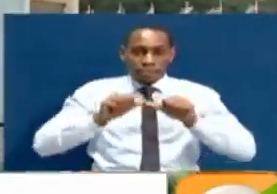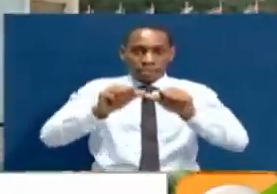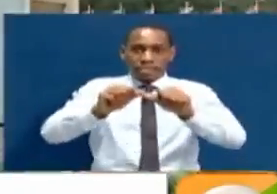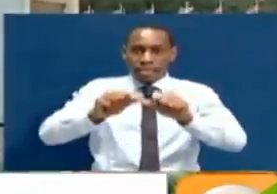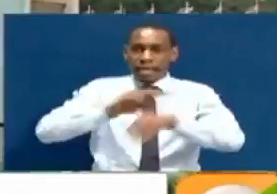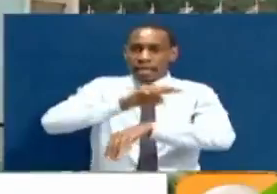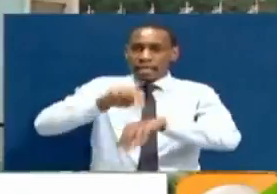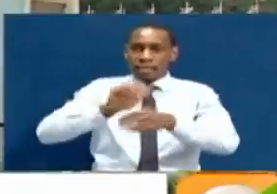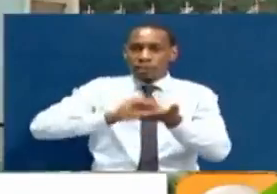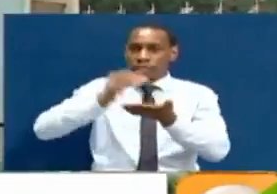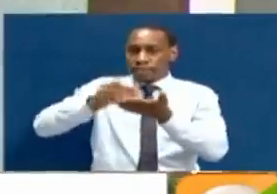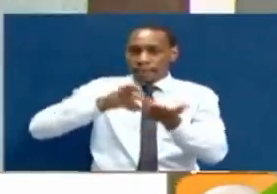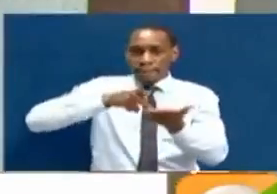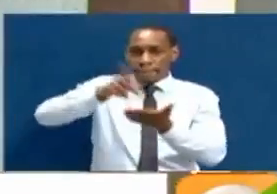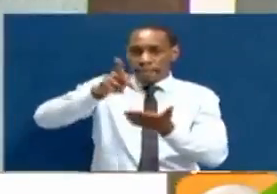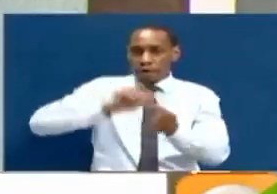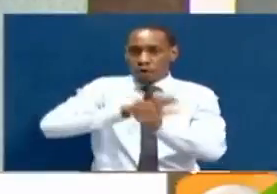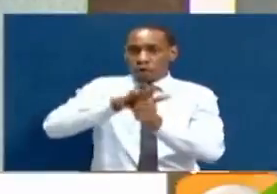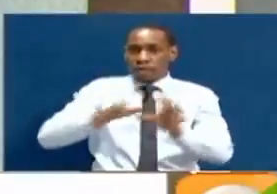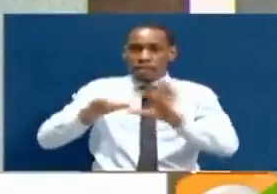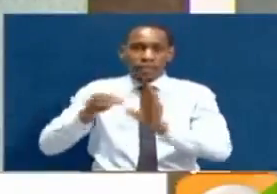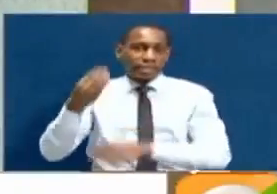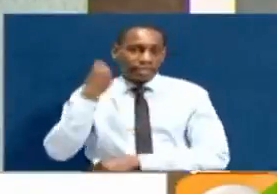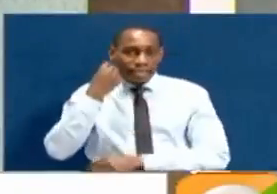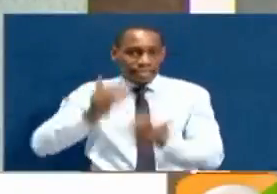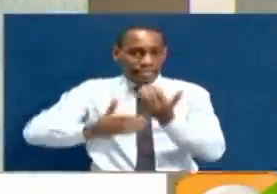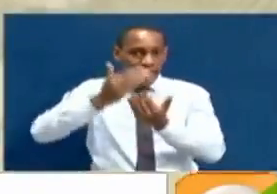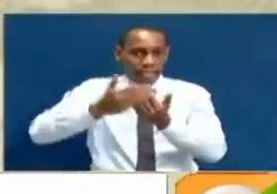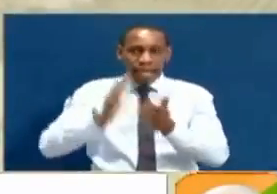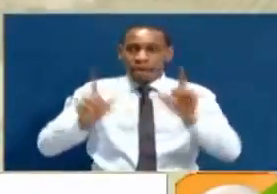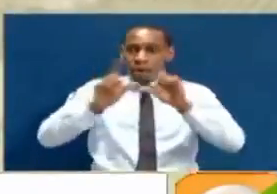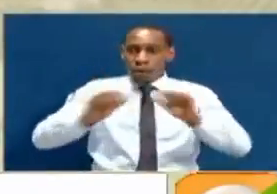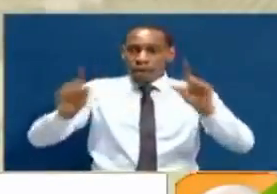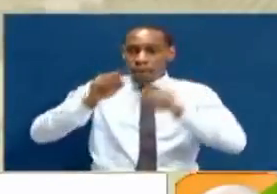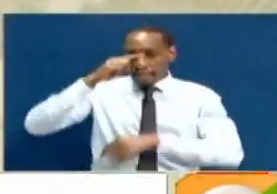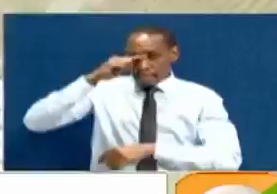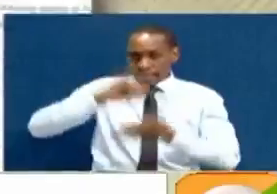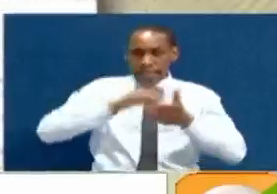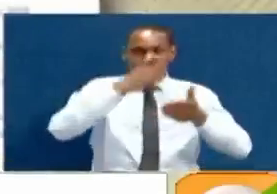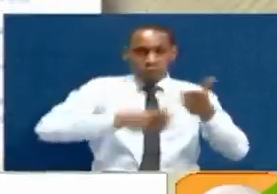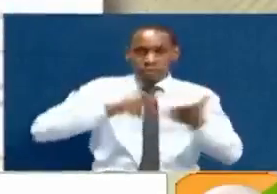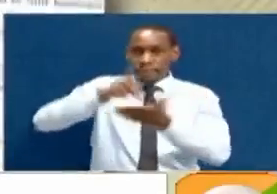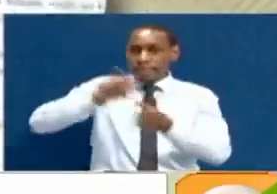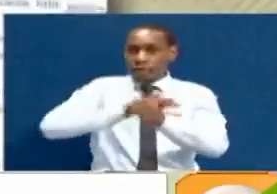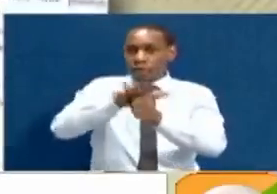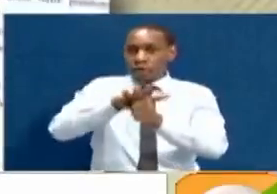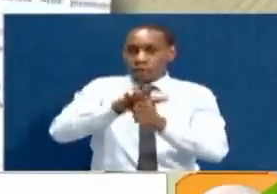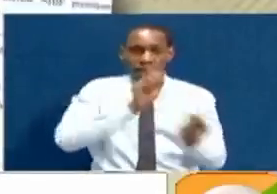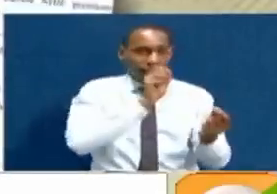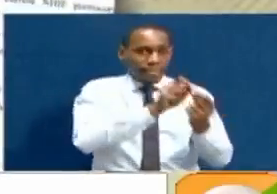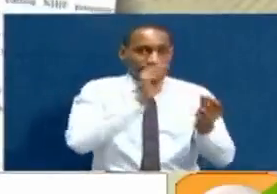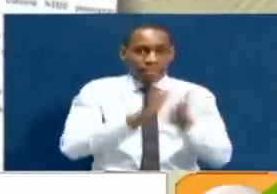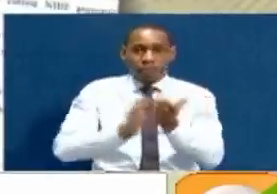for the national insurer to cater for COVID-19 related treatment. In a statement, Kagwe says the cost of financing COVID-19